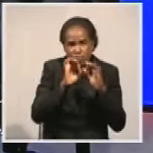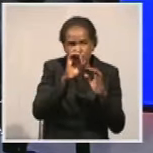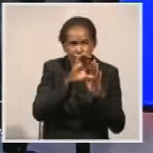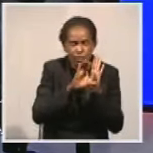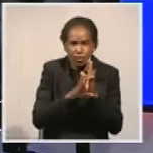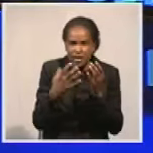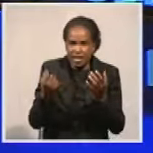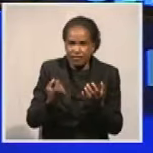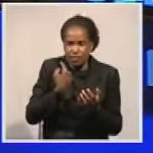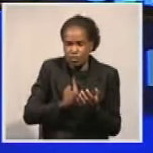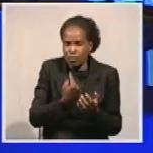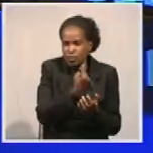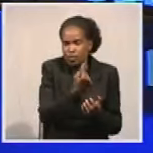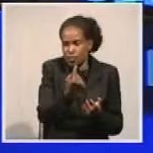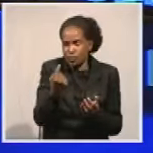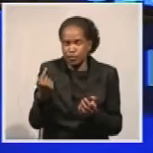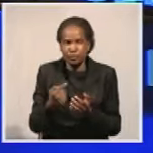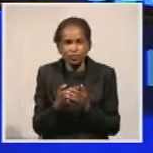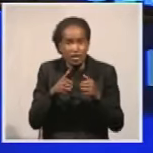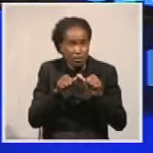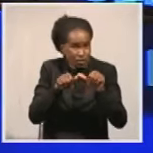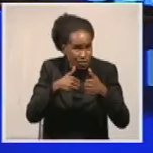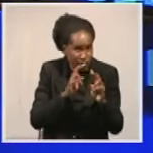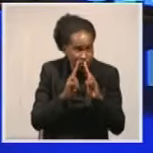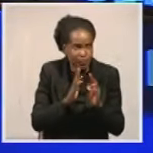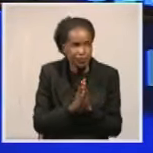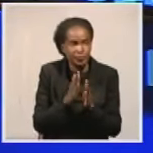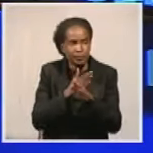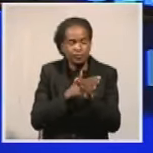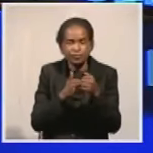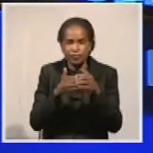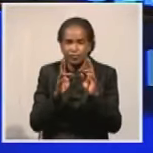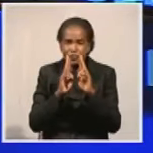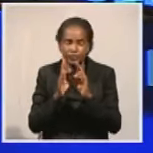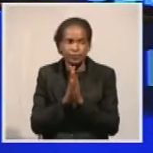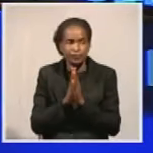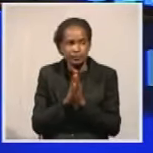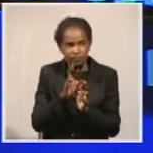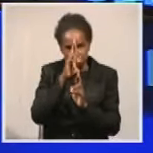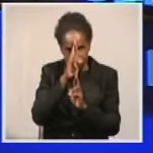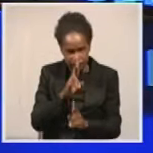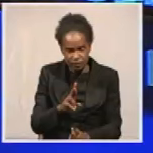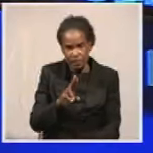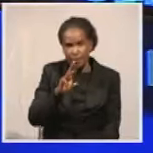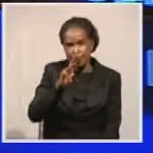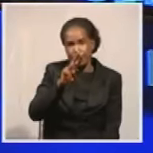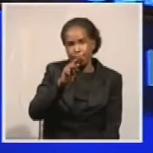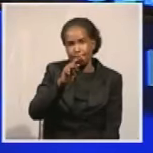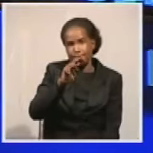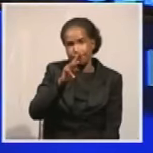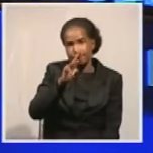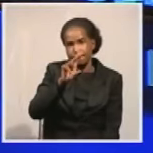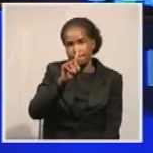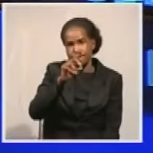to the negotiations, Honorable late Derek Madge made a